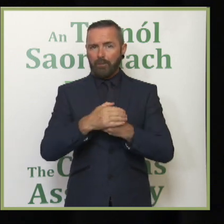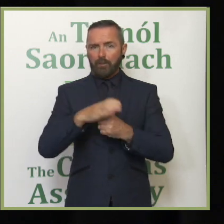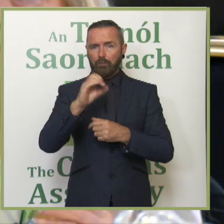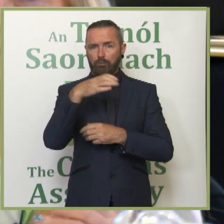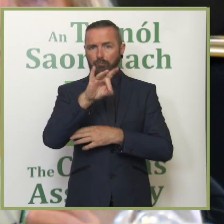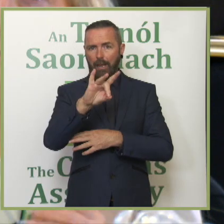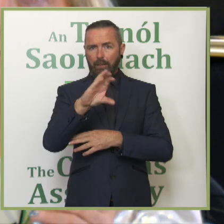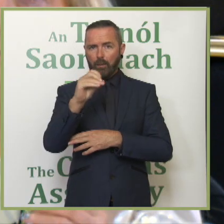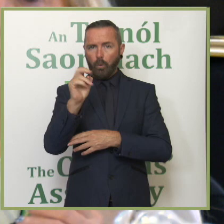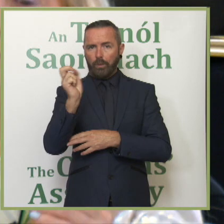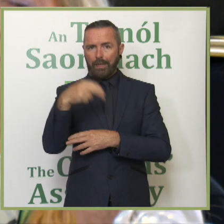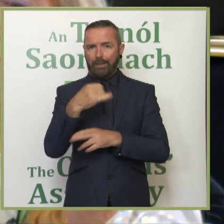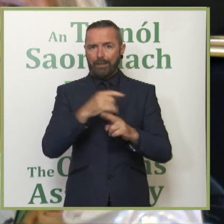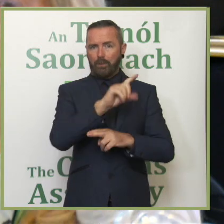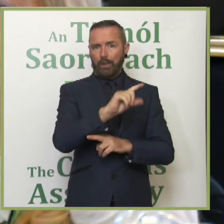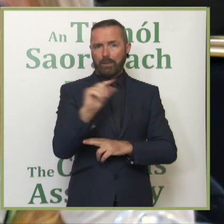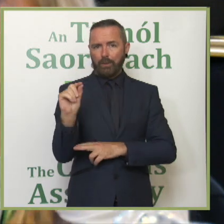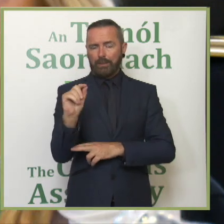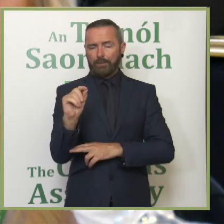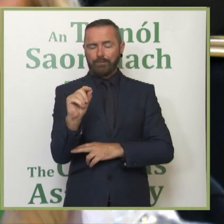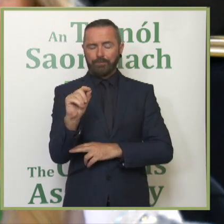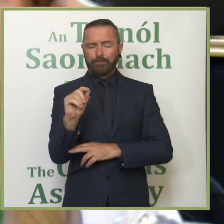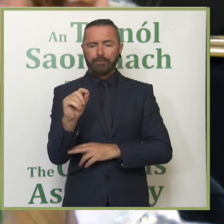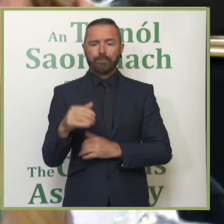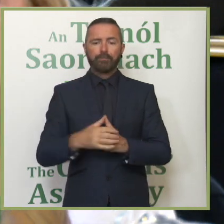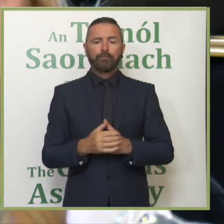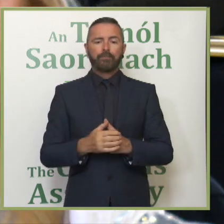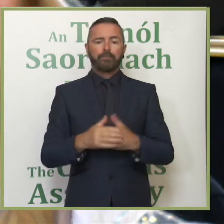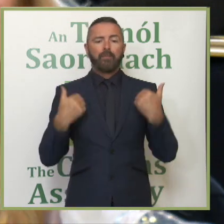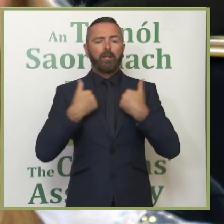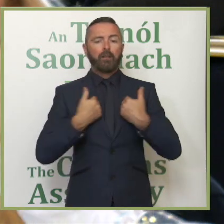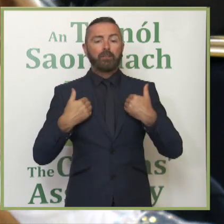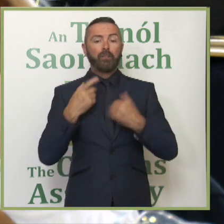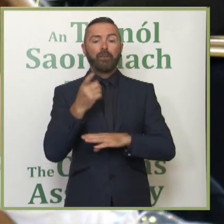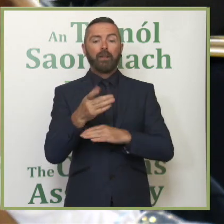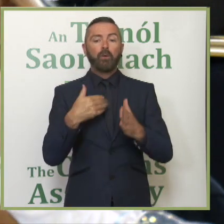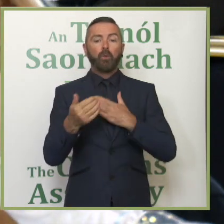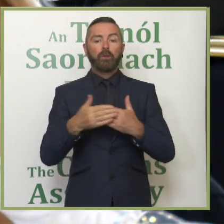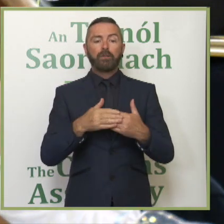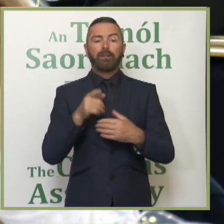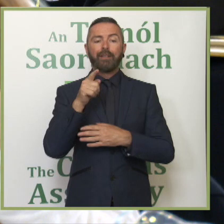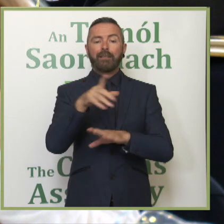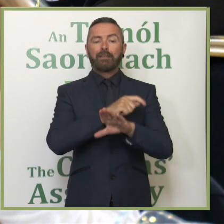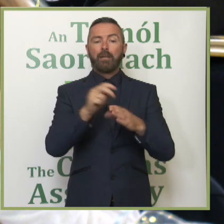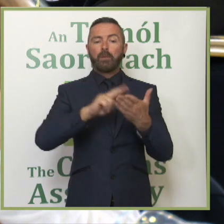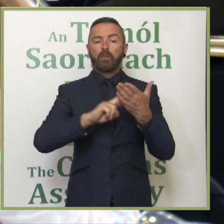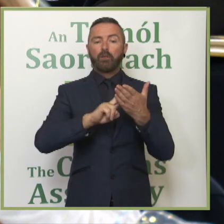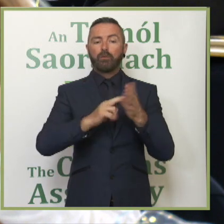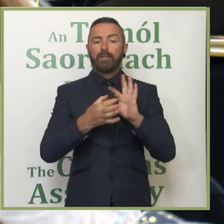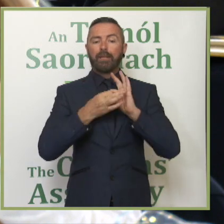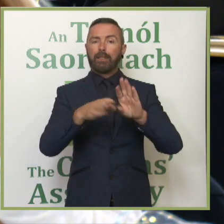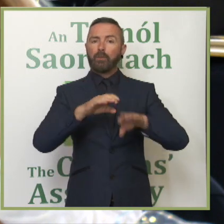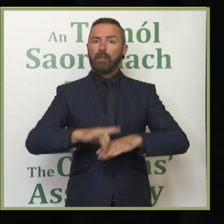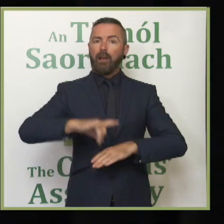in 2020 in Europe. And the concern here is that crack cocaine use is linked to high-frequency consumption